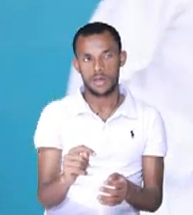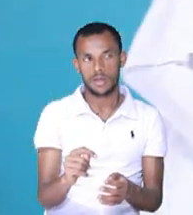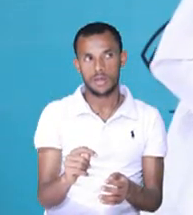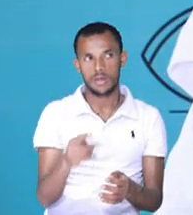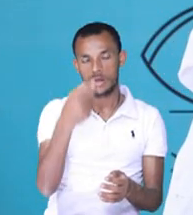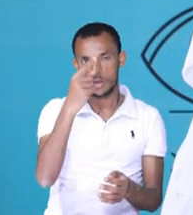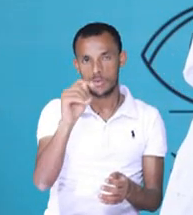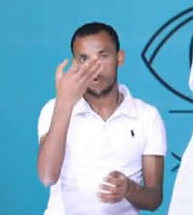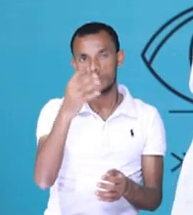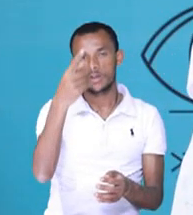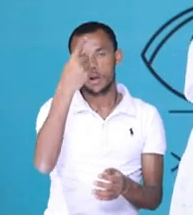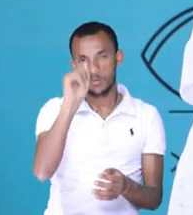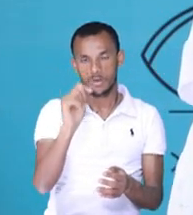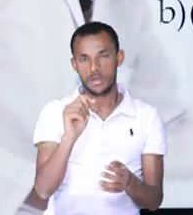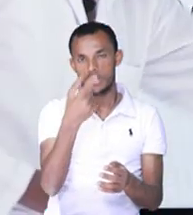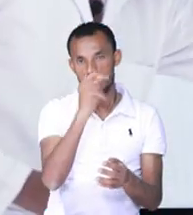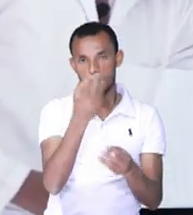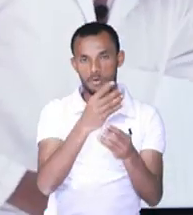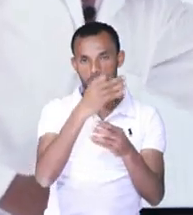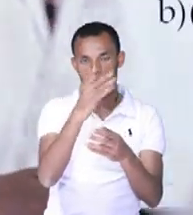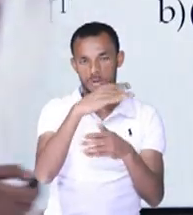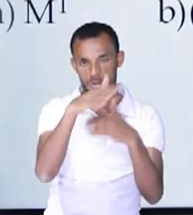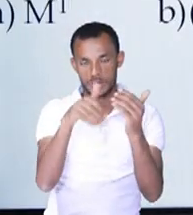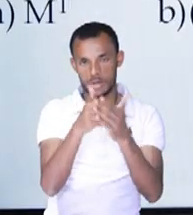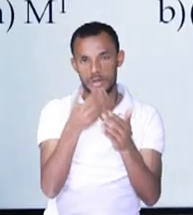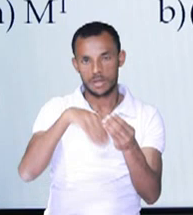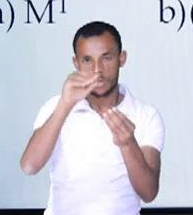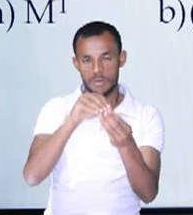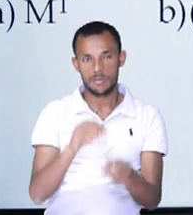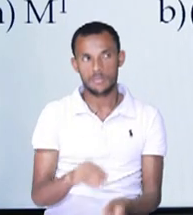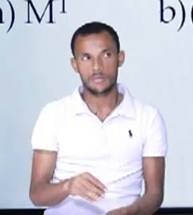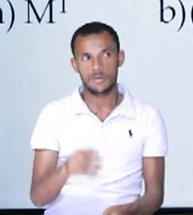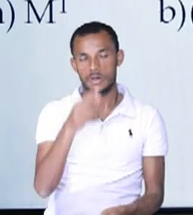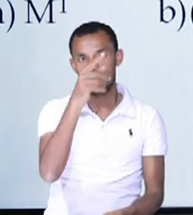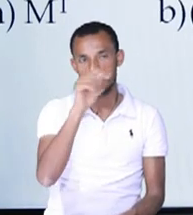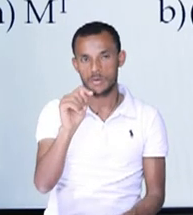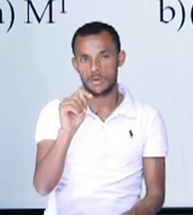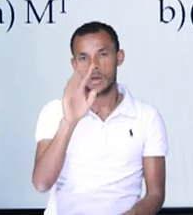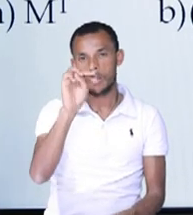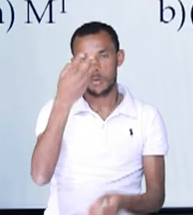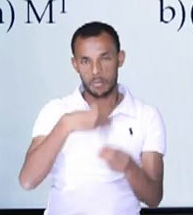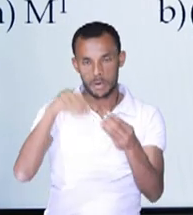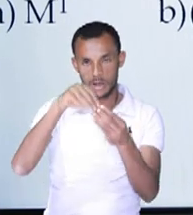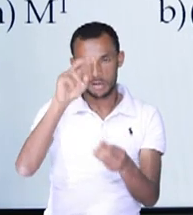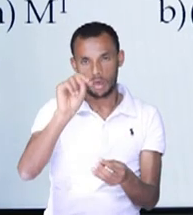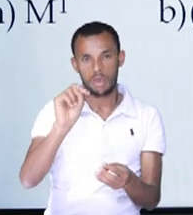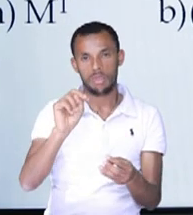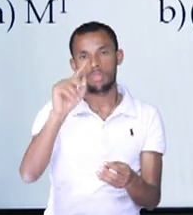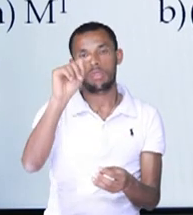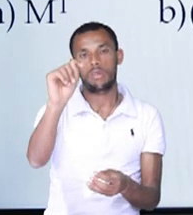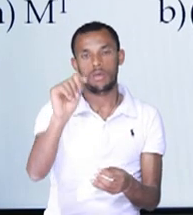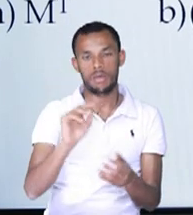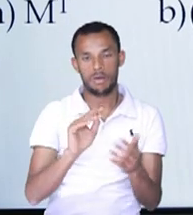The transpose of their sum. The sum of the two transpose. Transpose of M plus the transpose of N. What is